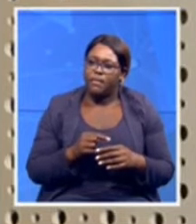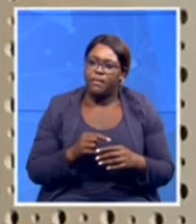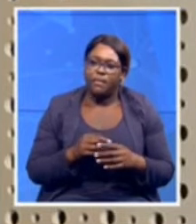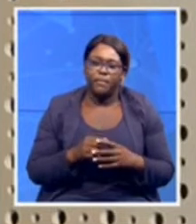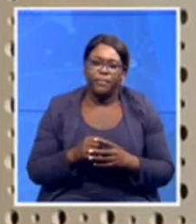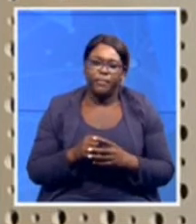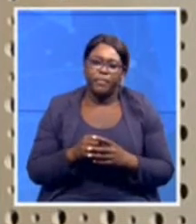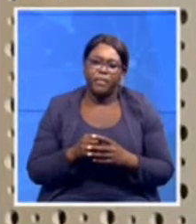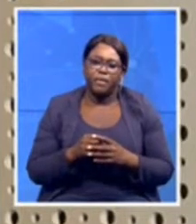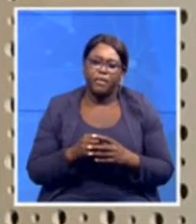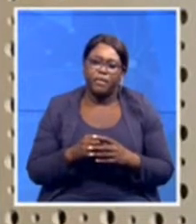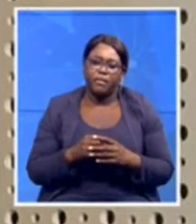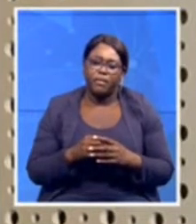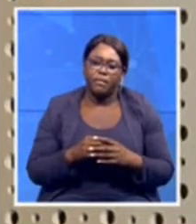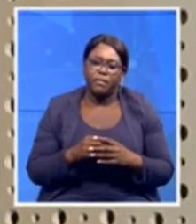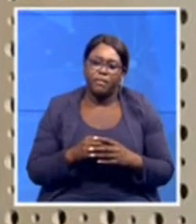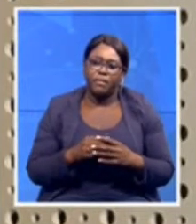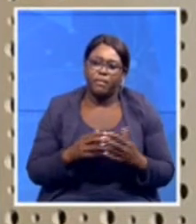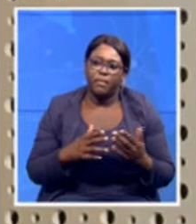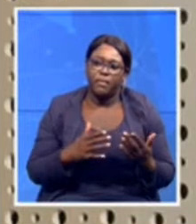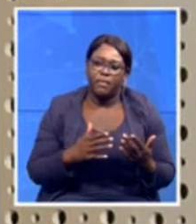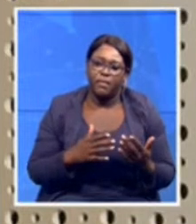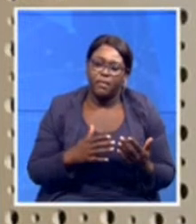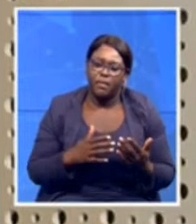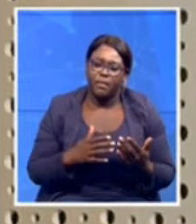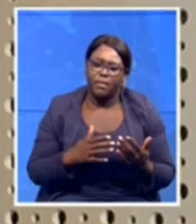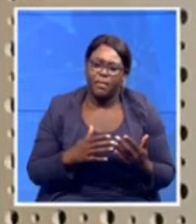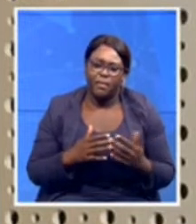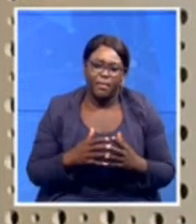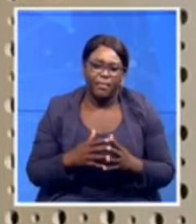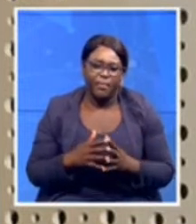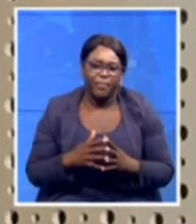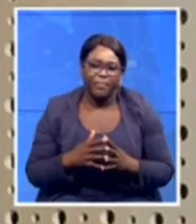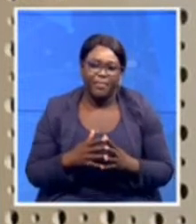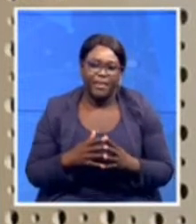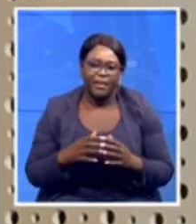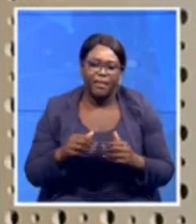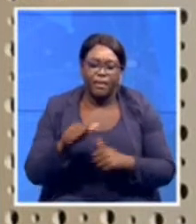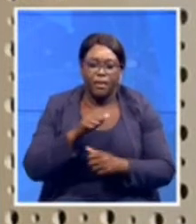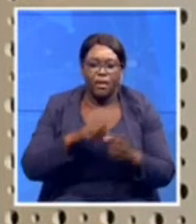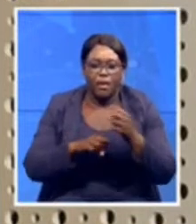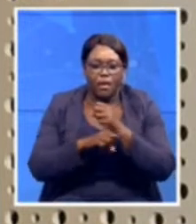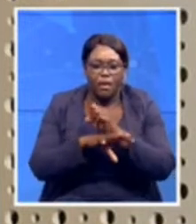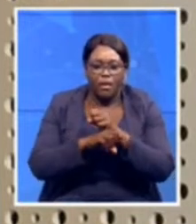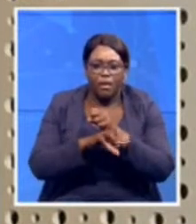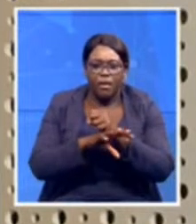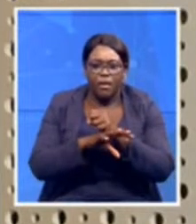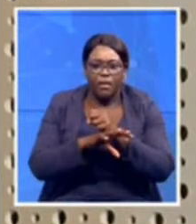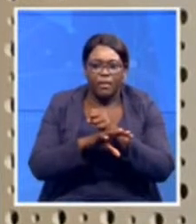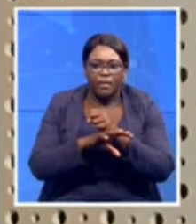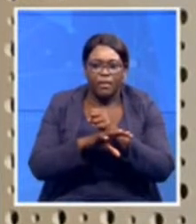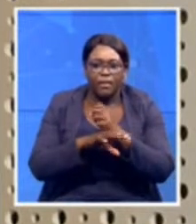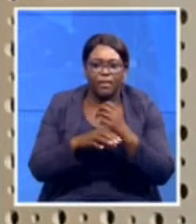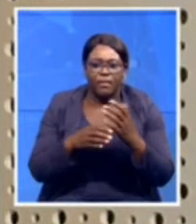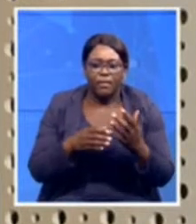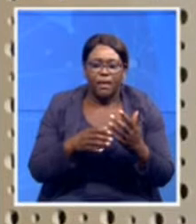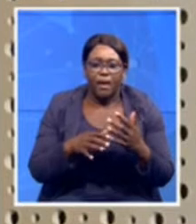publication on websites and social media for classification? And how will the board do that?